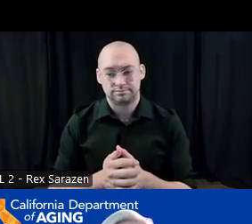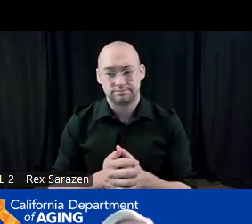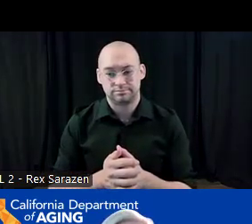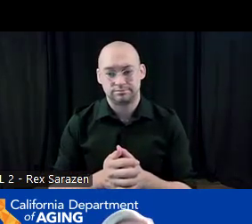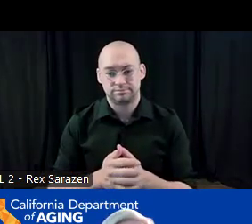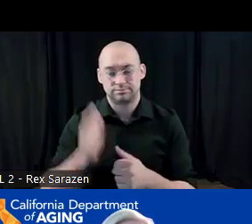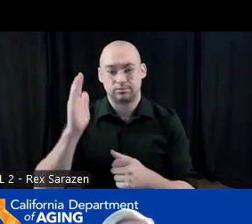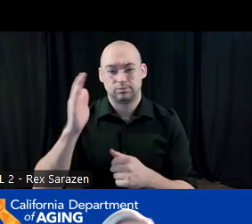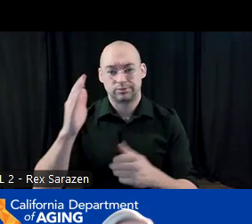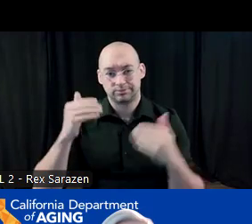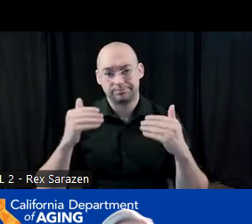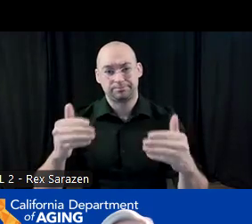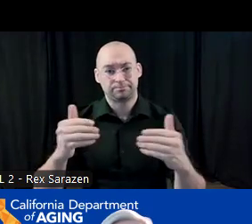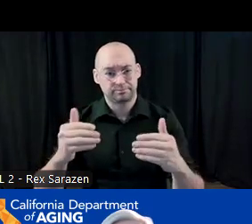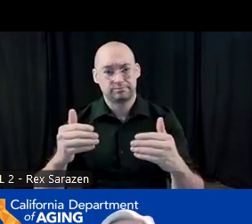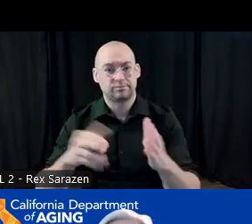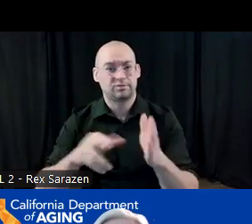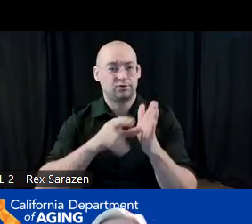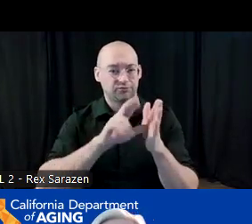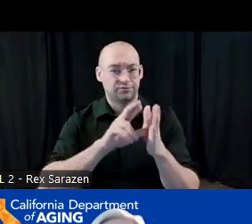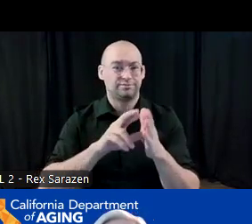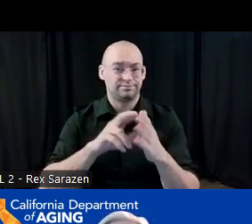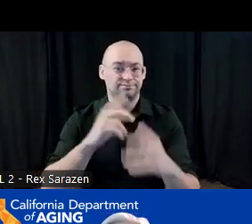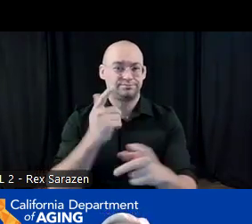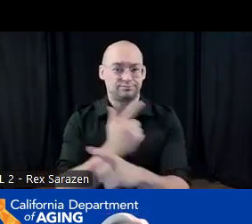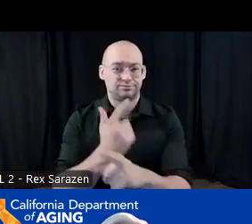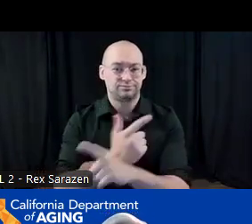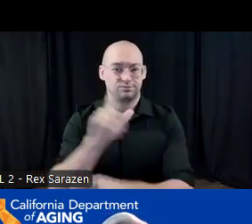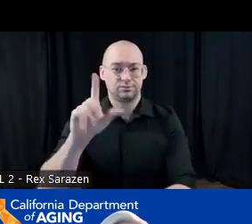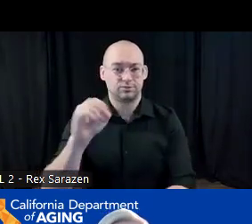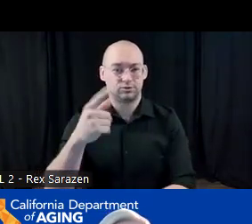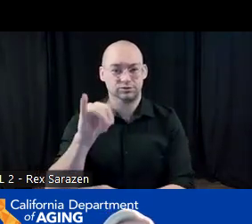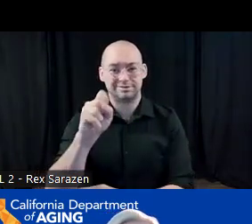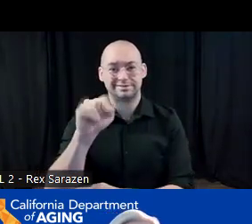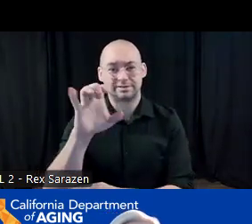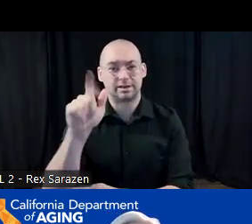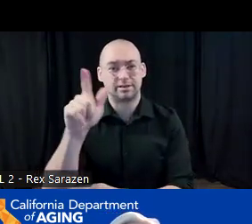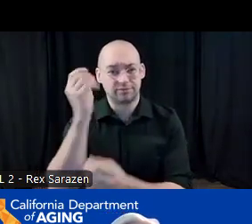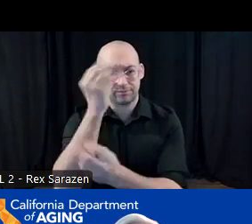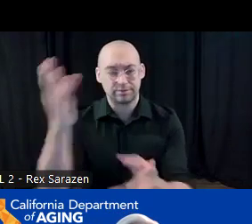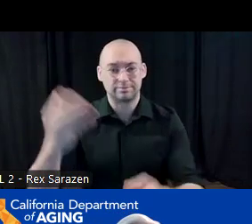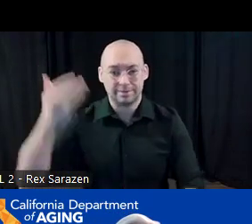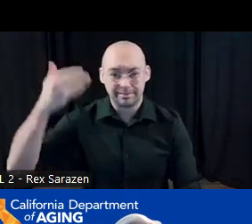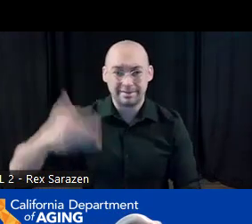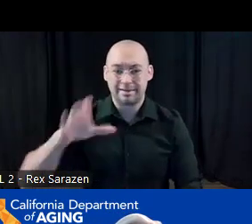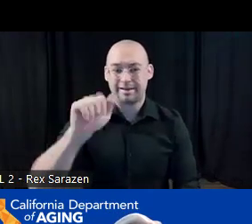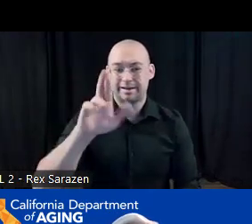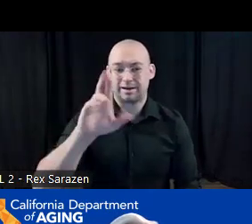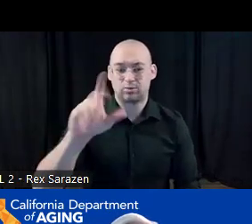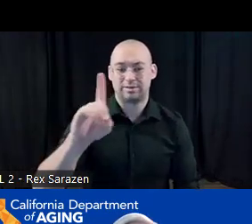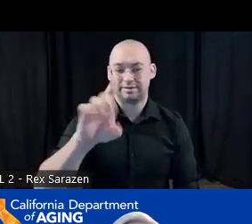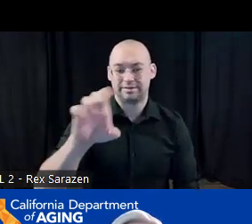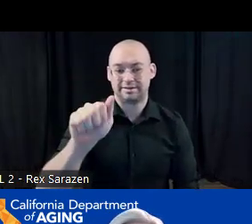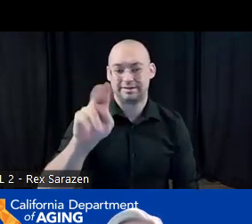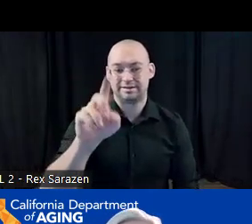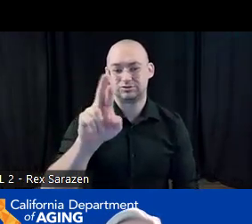go ahead and go over some logistical information. I am Carol DeAndres. I am the MPA Stakeholder